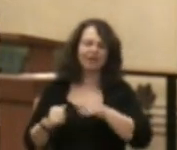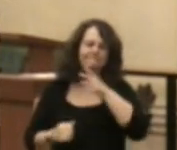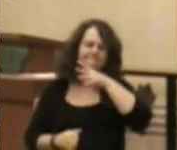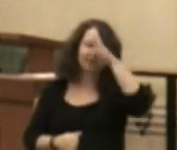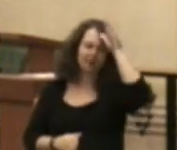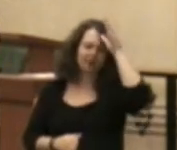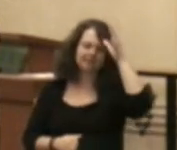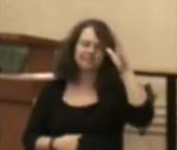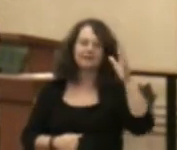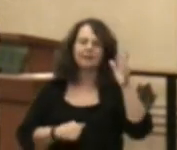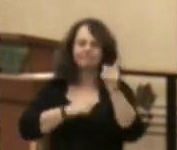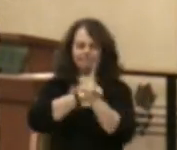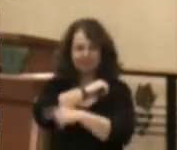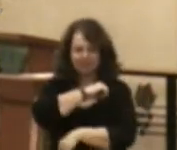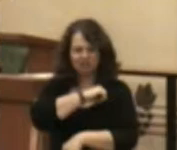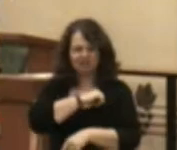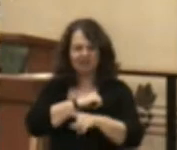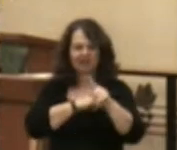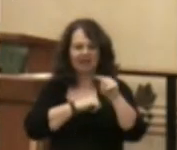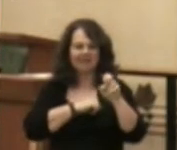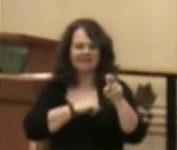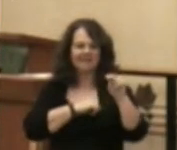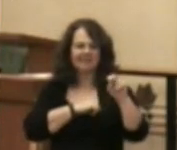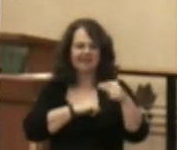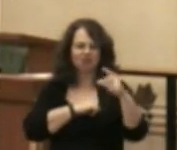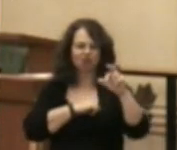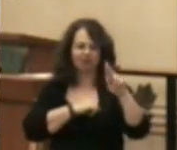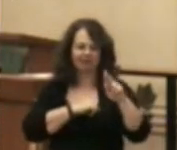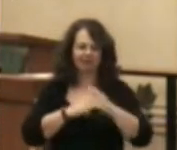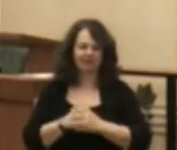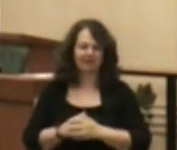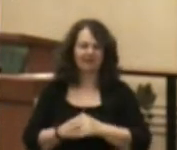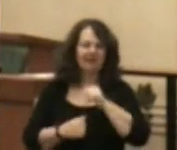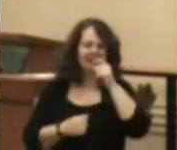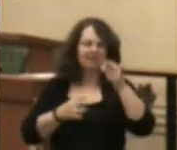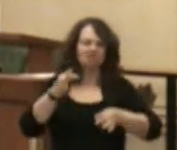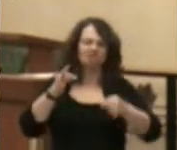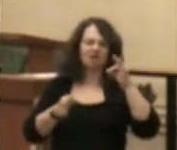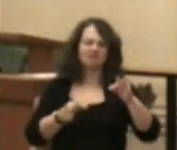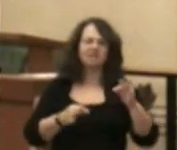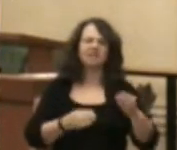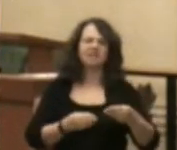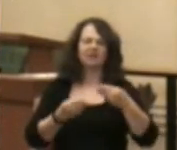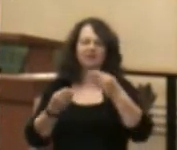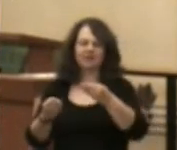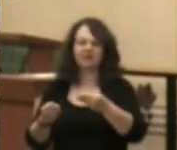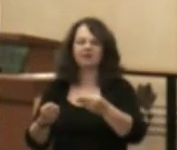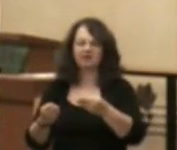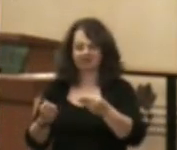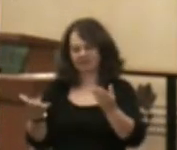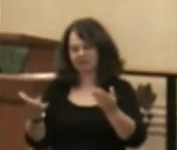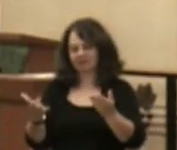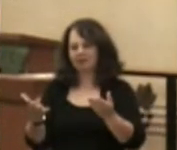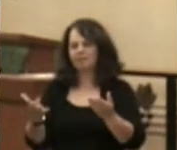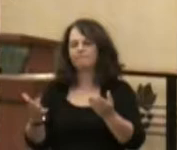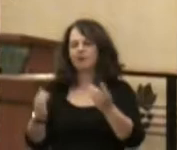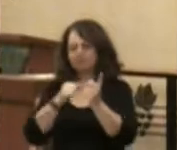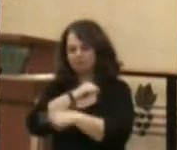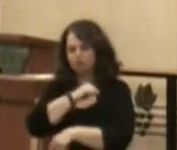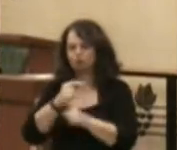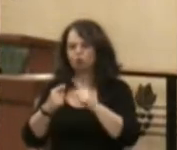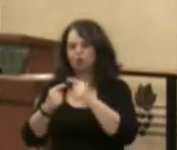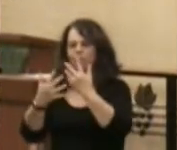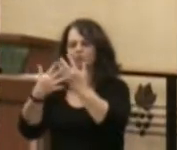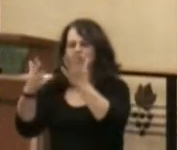teenager. It does not sound like a judge handing down a sentence to a prisoner. This